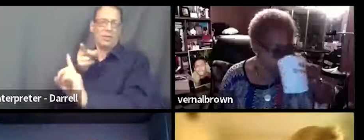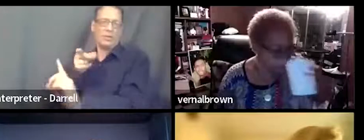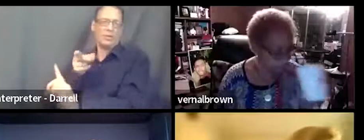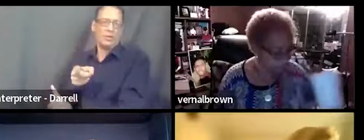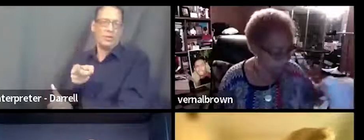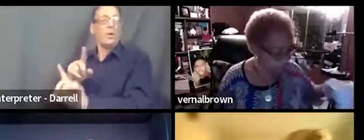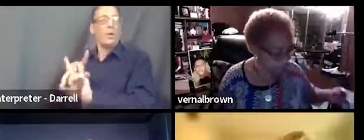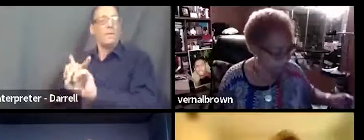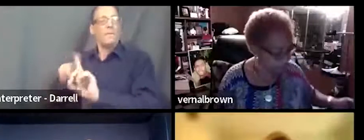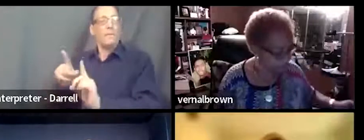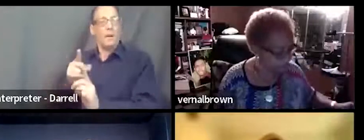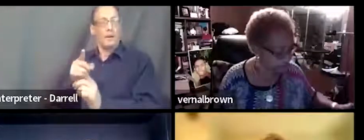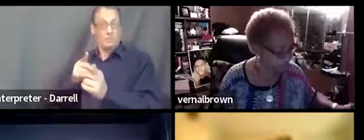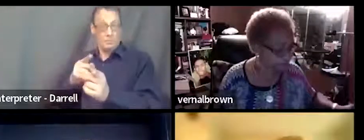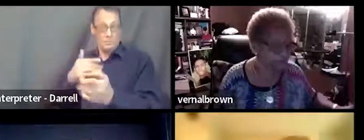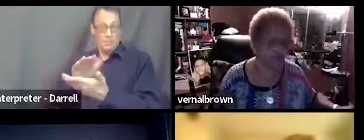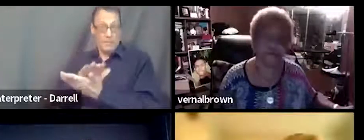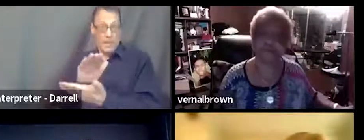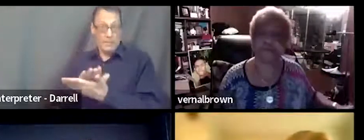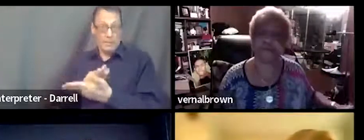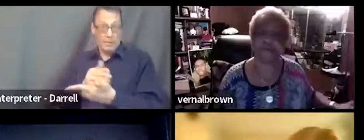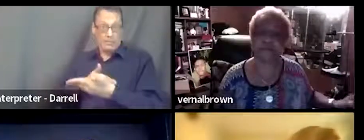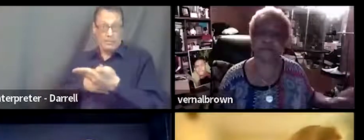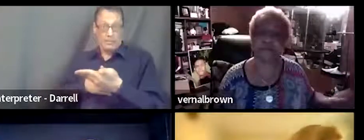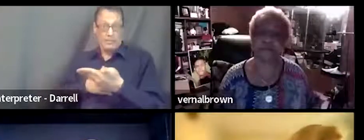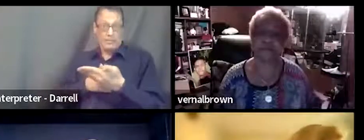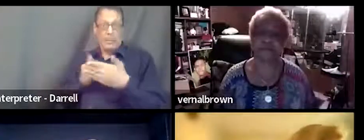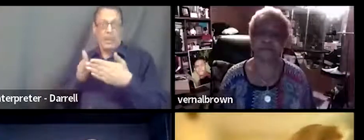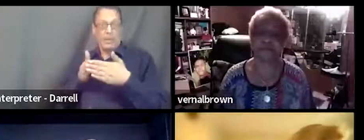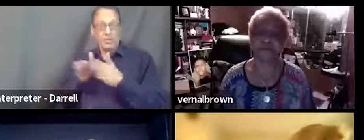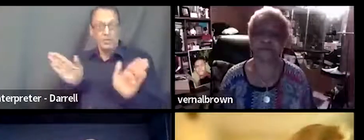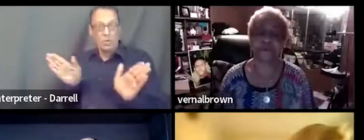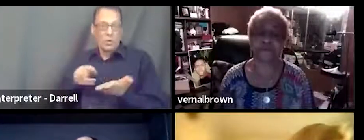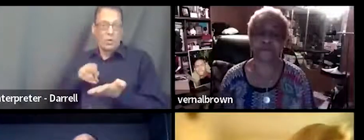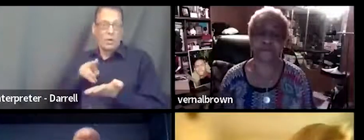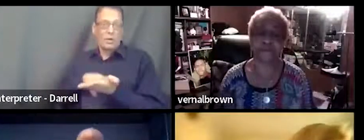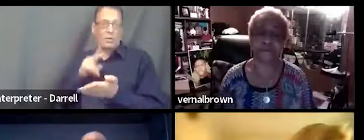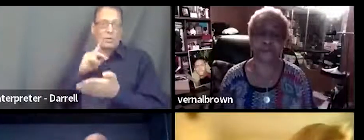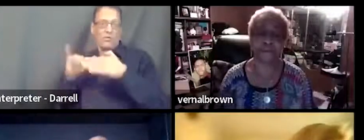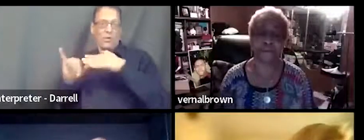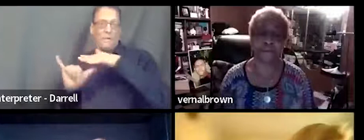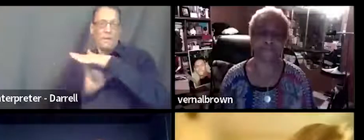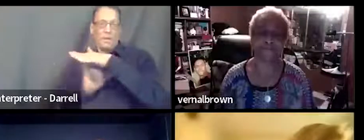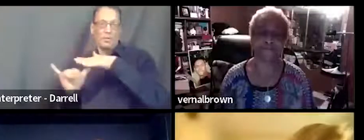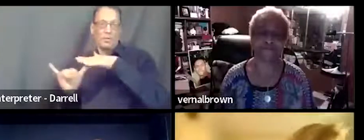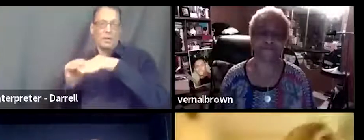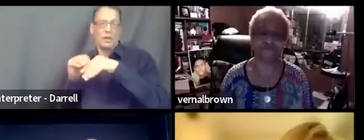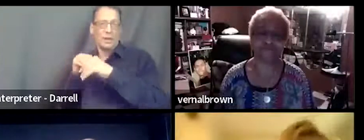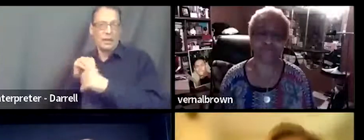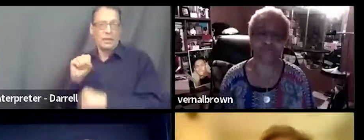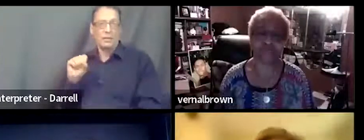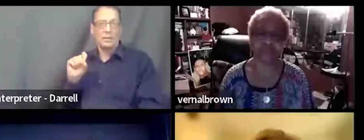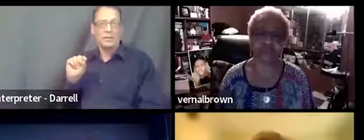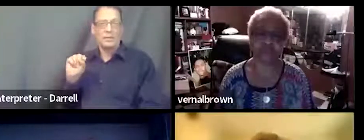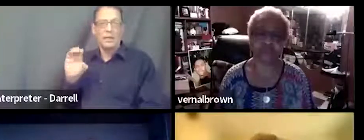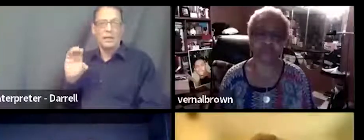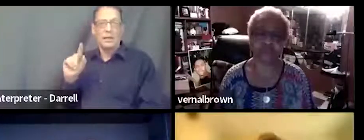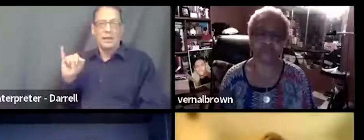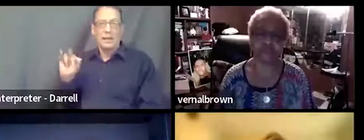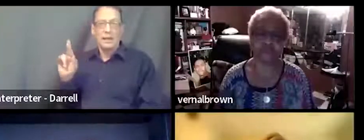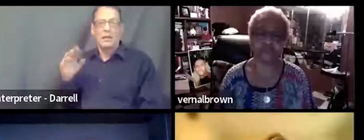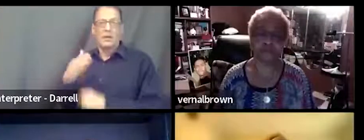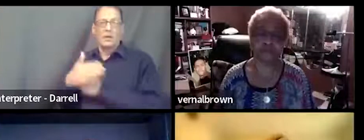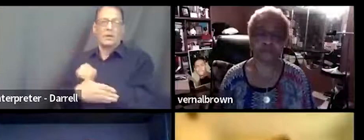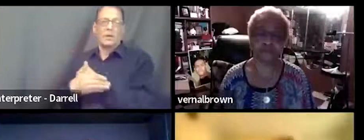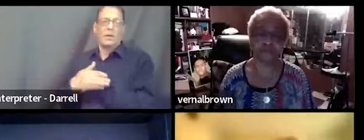is in front of you is the general policing or law enforcement contract for MetroLink in St. Clair County, Illinois.